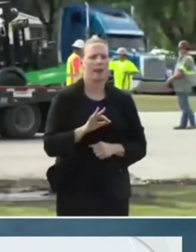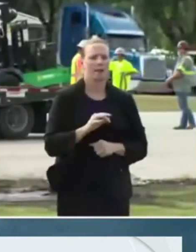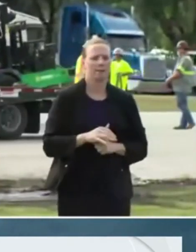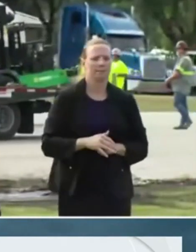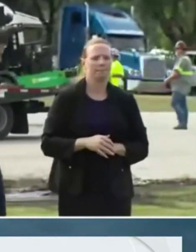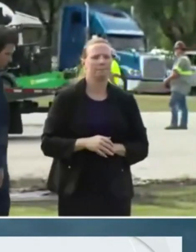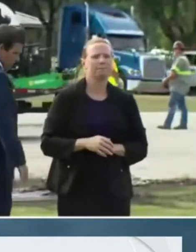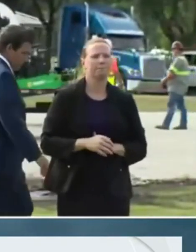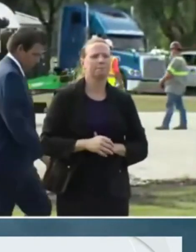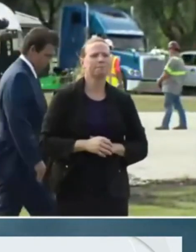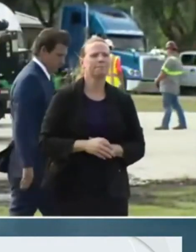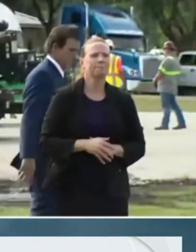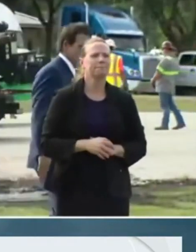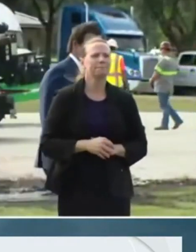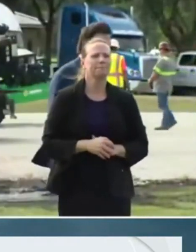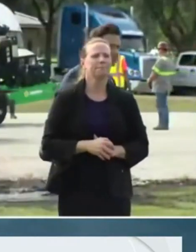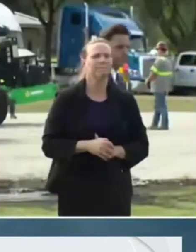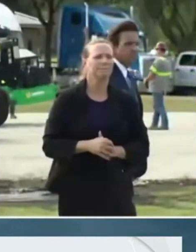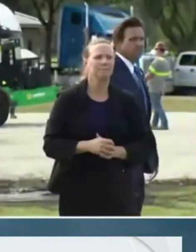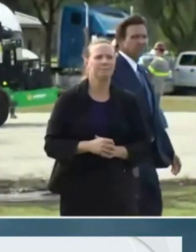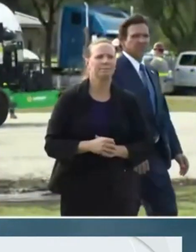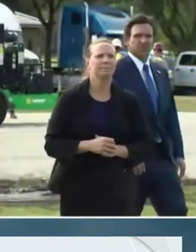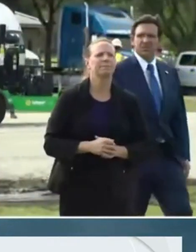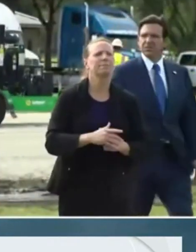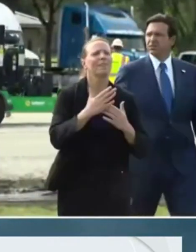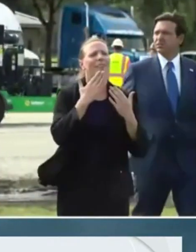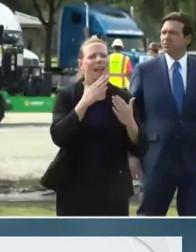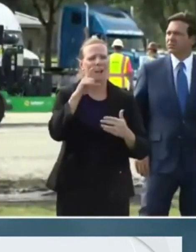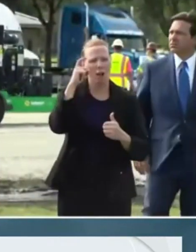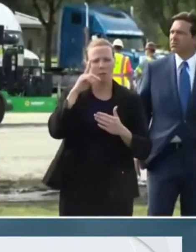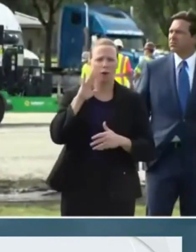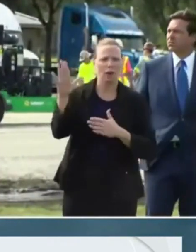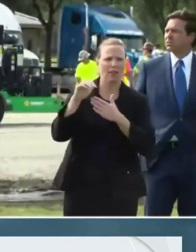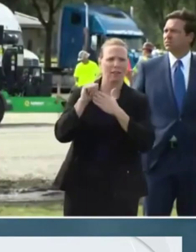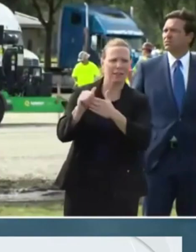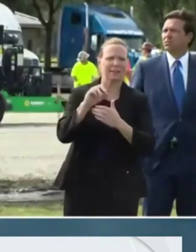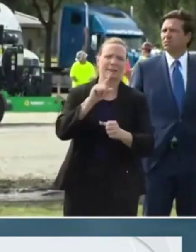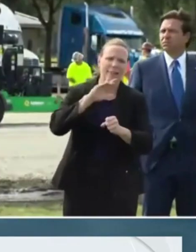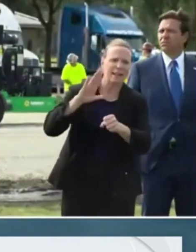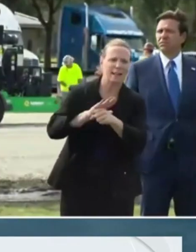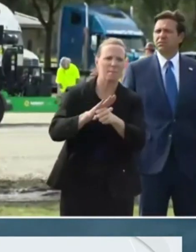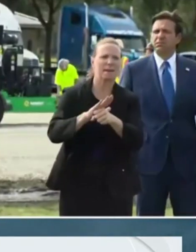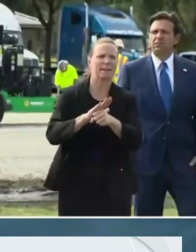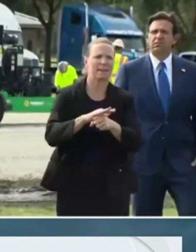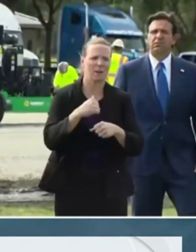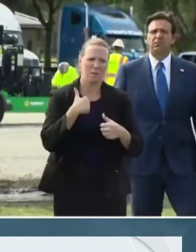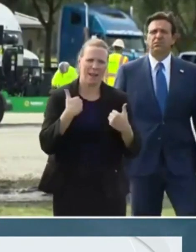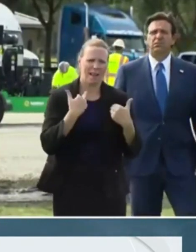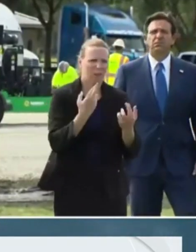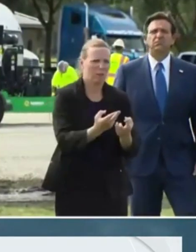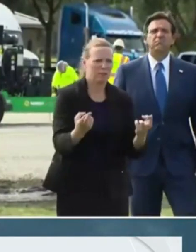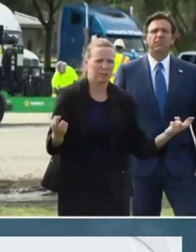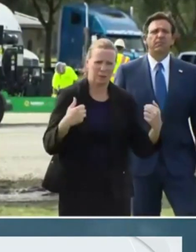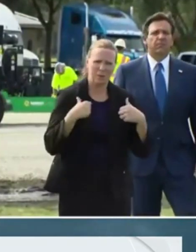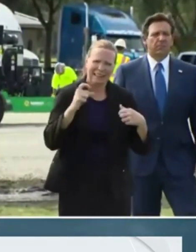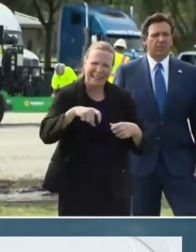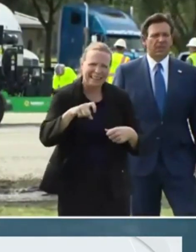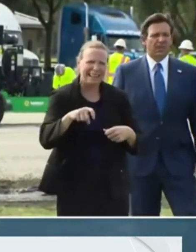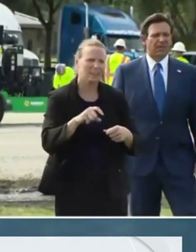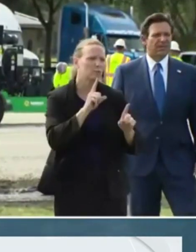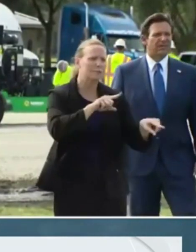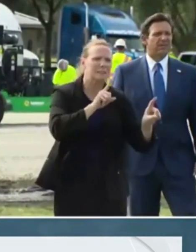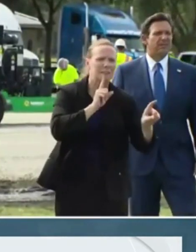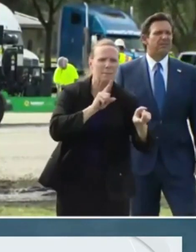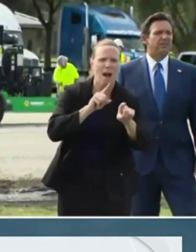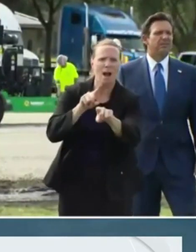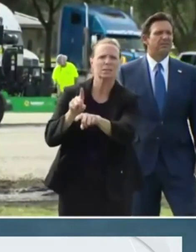We've been listening to Florida Governor Ron DeSantis talk to reporters ahead of Hurricane Milton's landfall, which is expected on Wednesday evening. DeSantis said that the